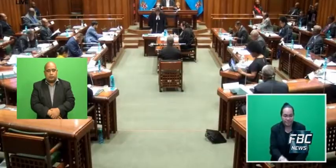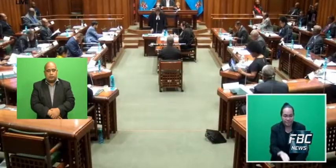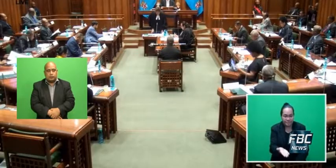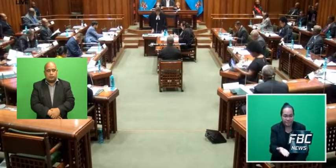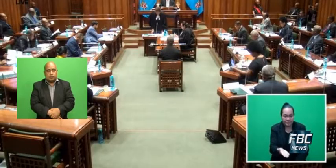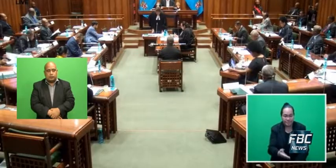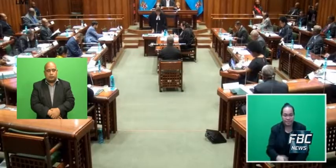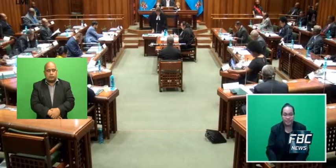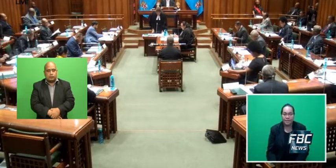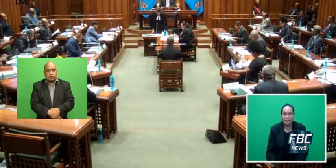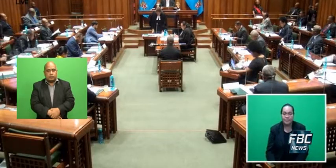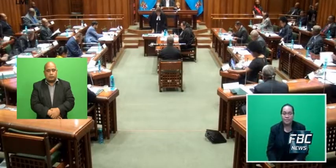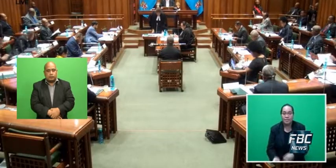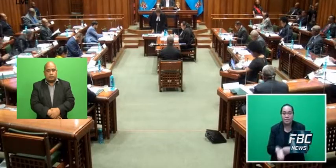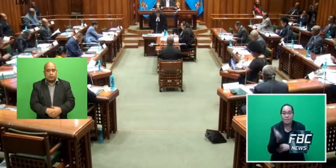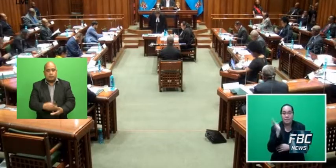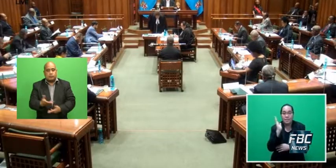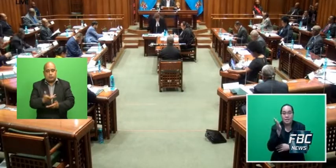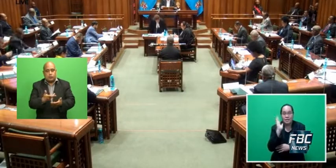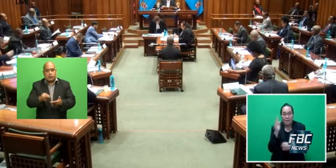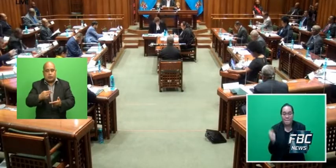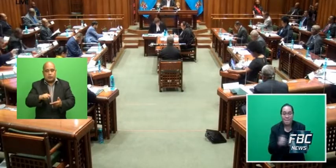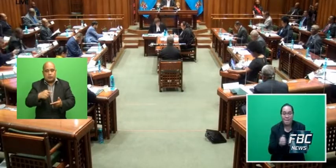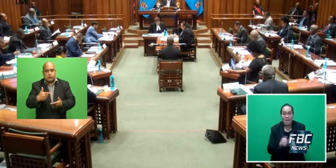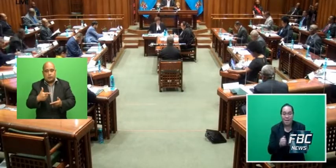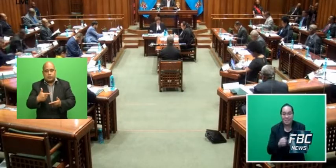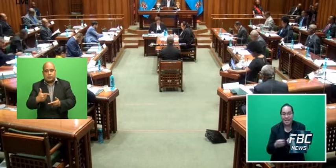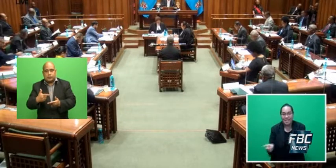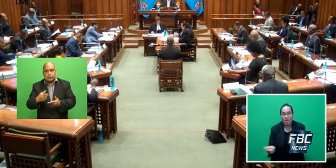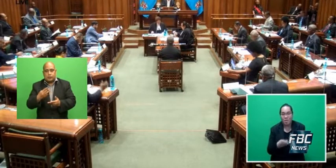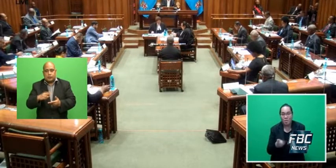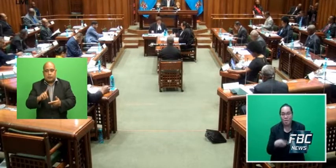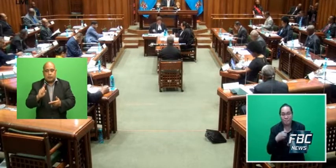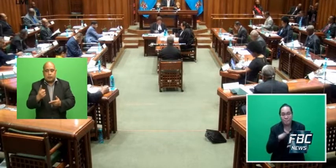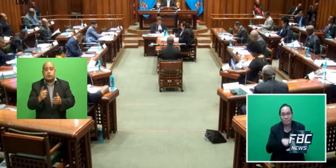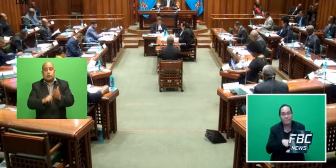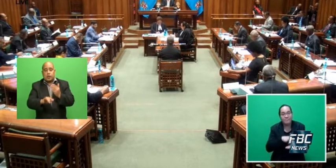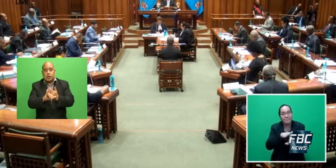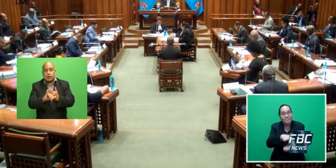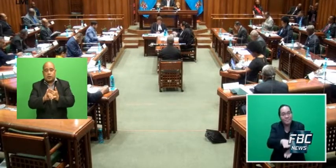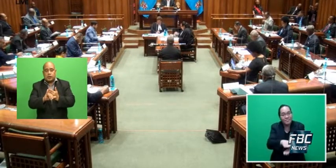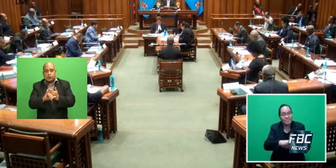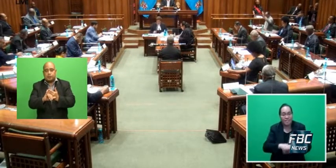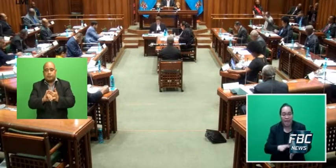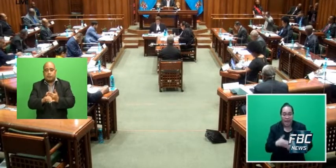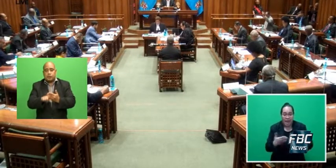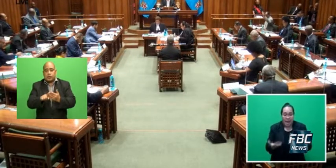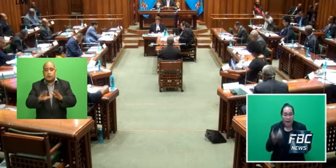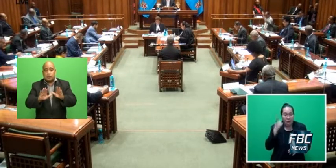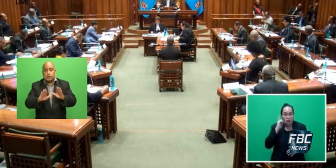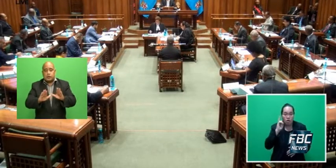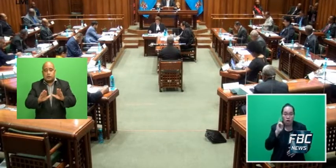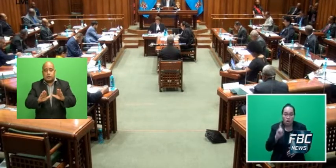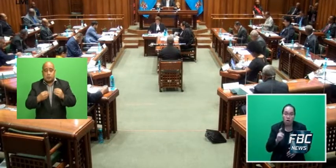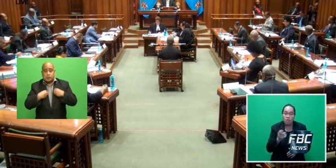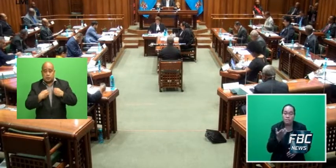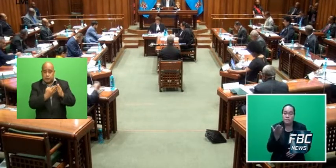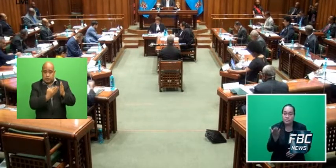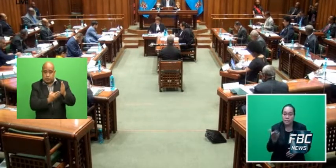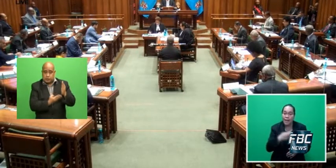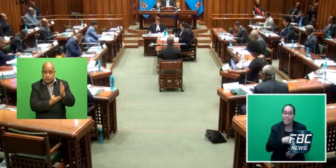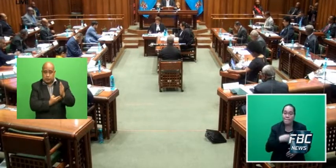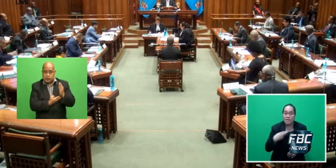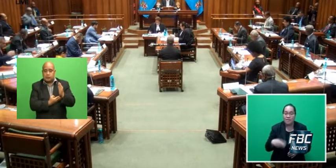the 27th to the 31st of July. Fijians and businesses are eagerly waiting for the budget, as it is expected to have a number